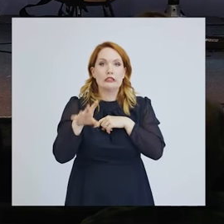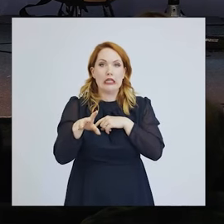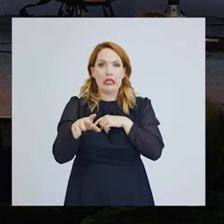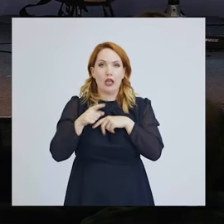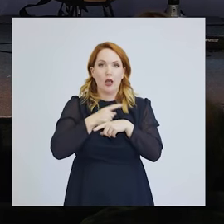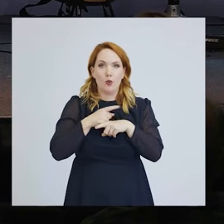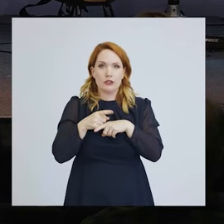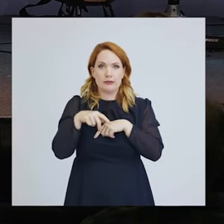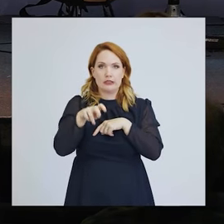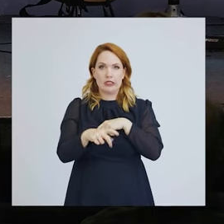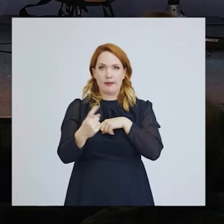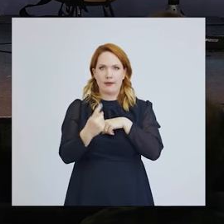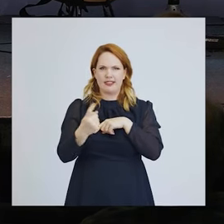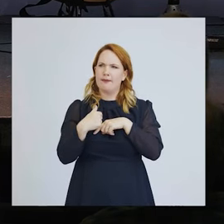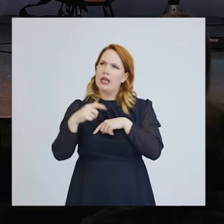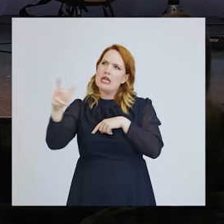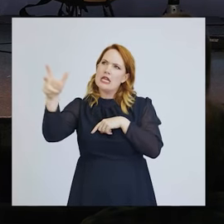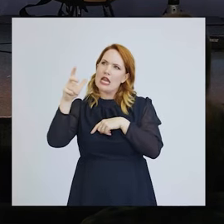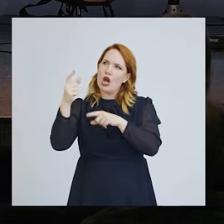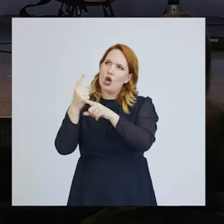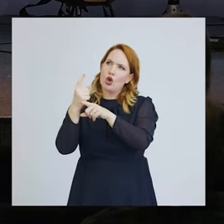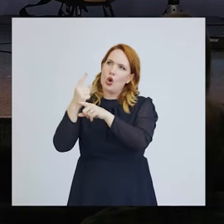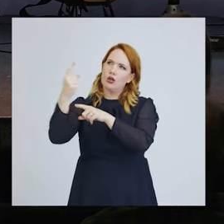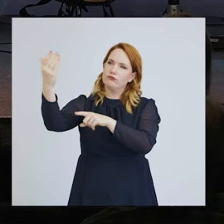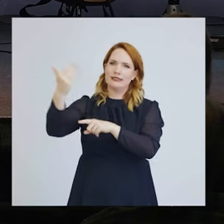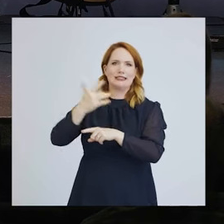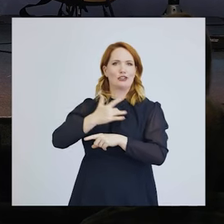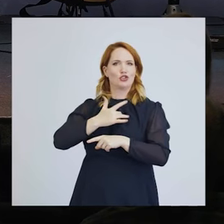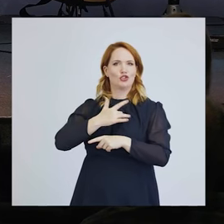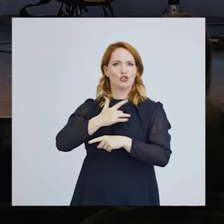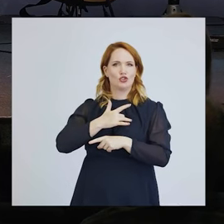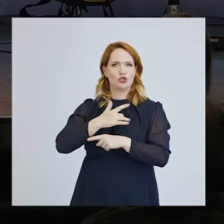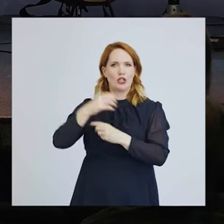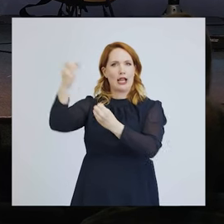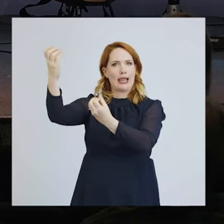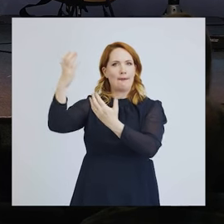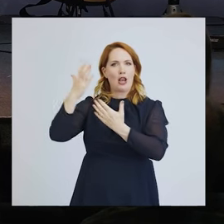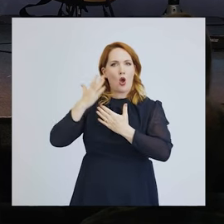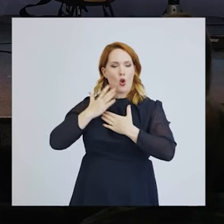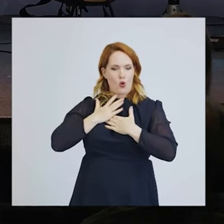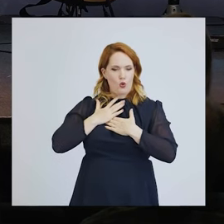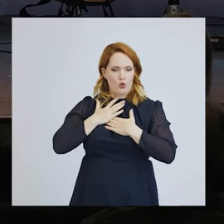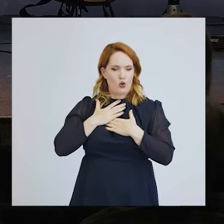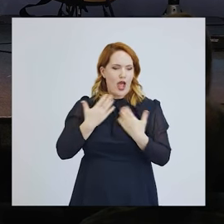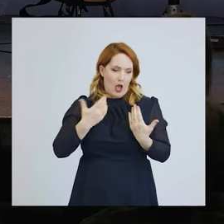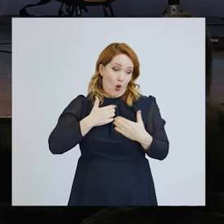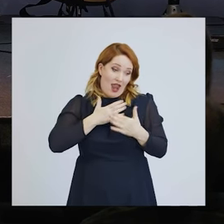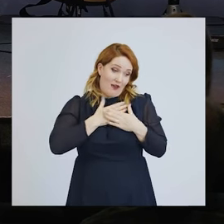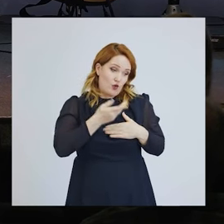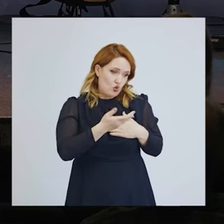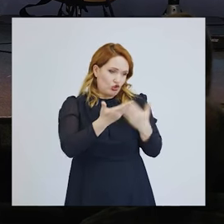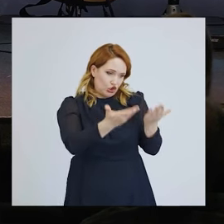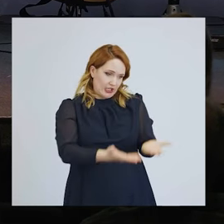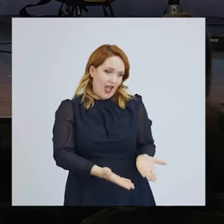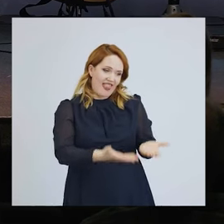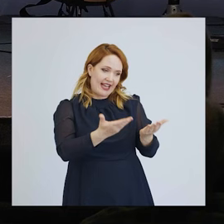I sat there for 10 weeks all by myself. And God spoke to me. And when I hear God speak, it's not an audible voice. It's in my heart. And he said, this is